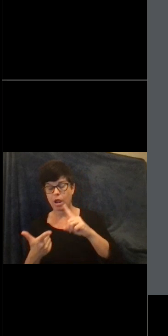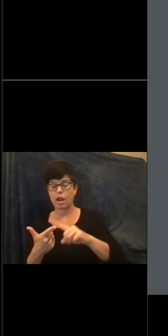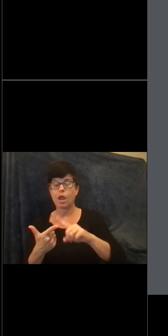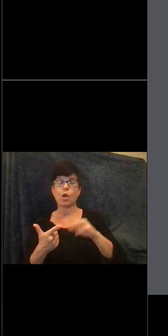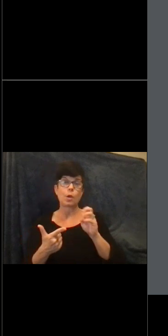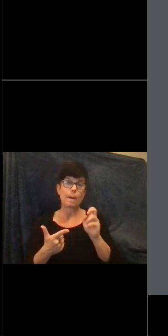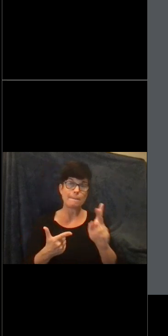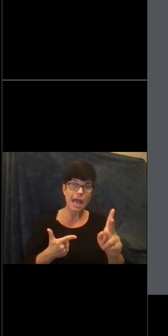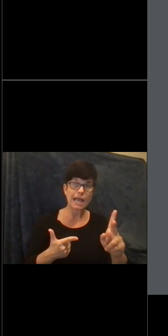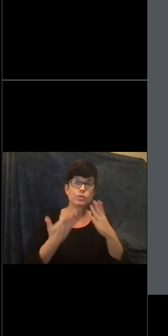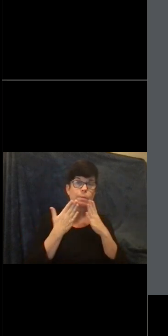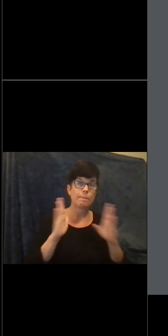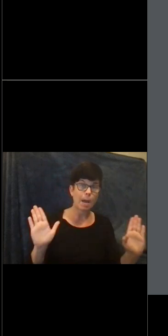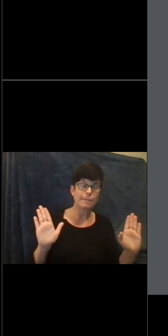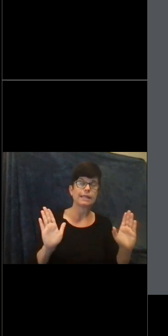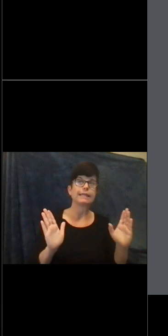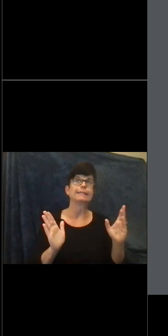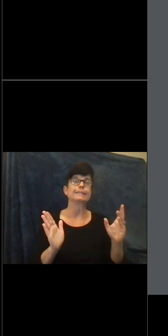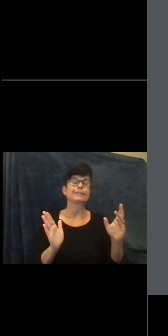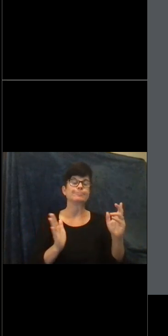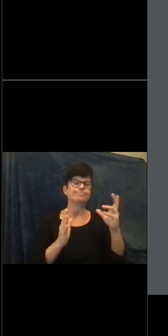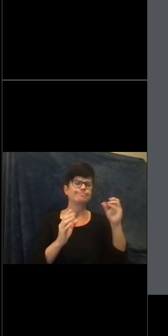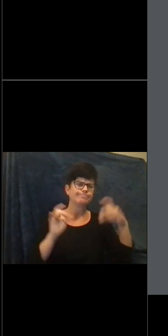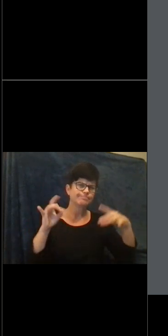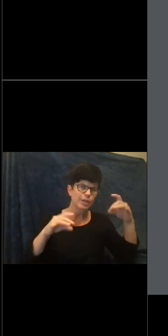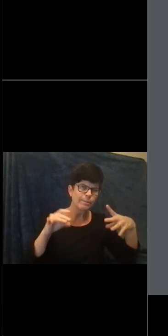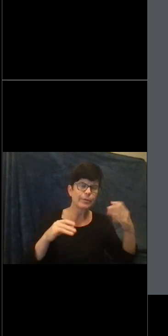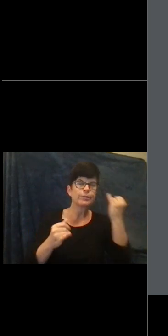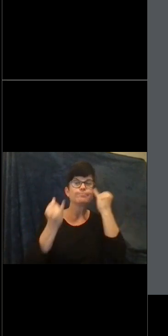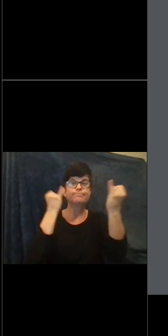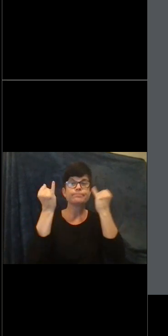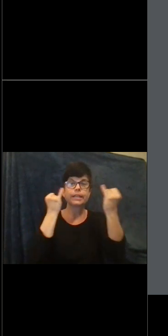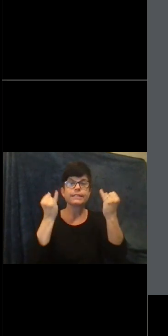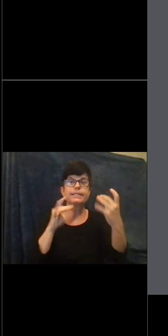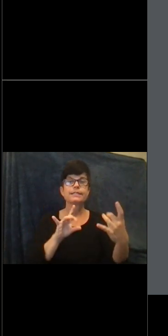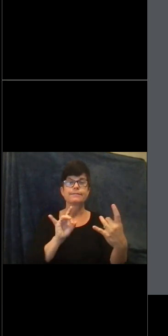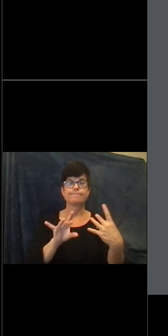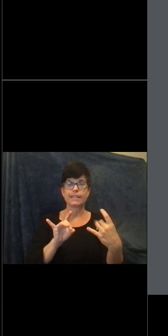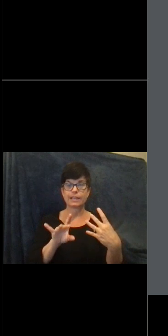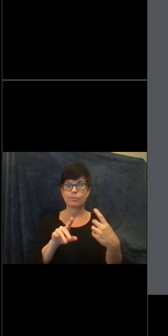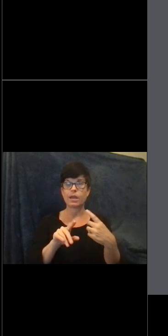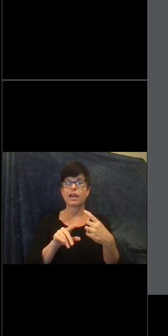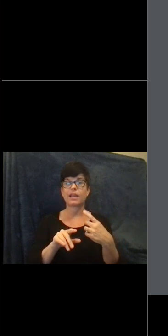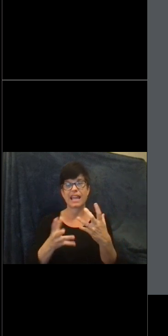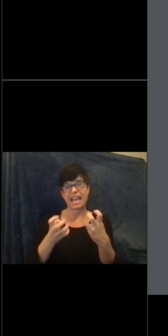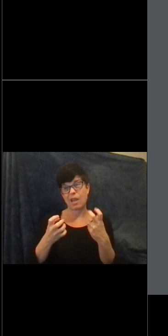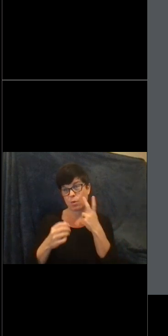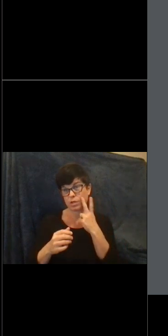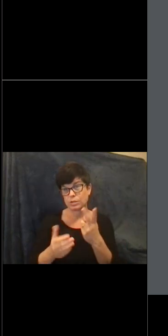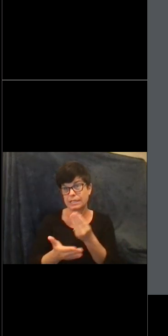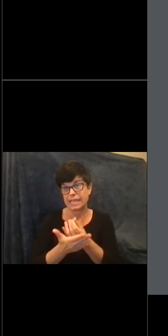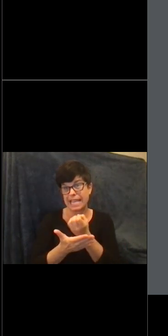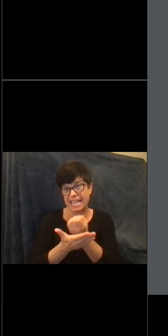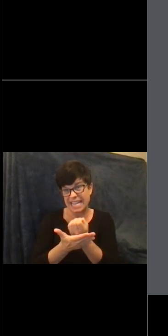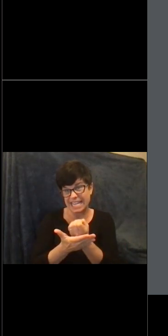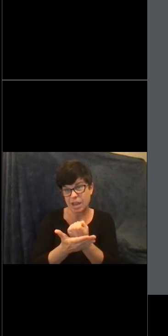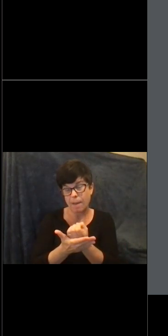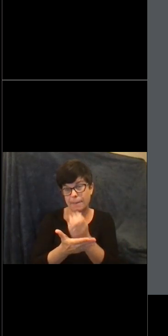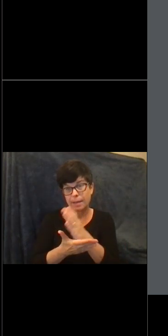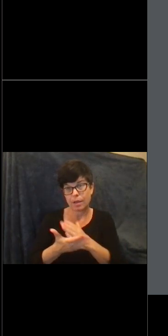do, gathering that, and then also getting ideas and providing, I would like to see an economic component to